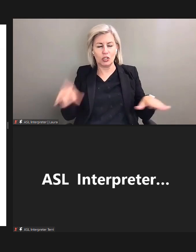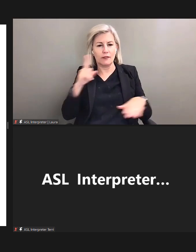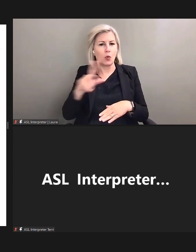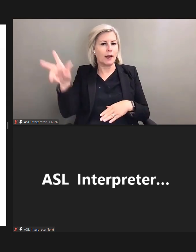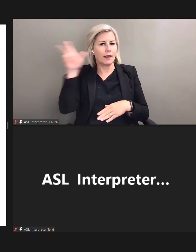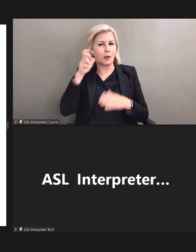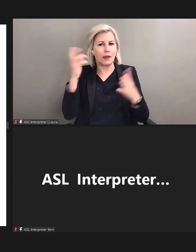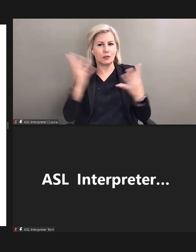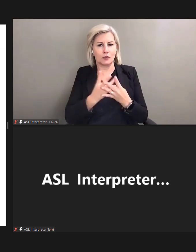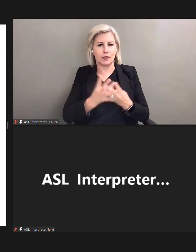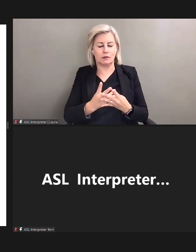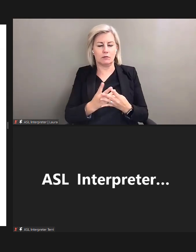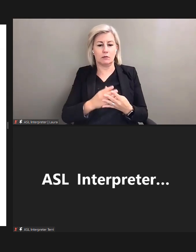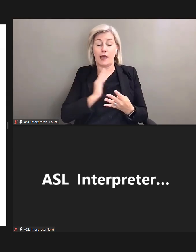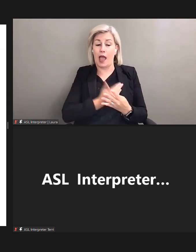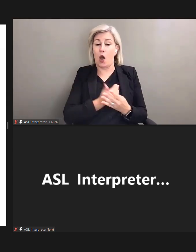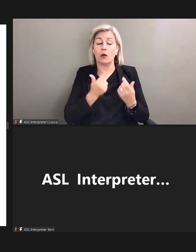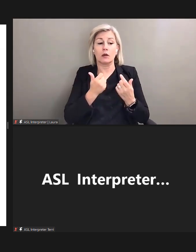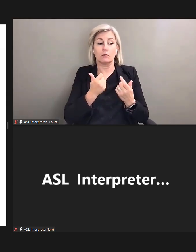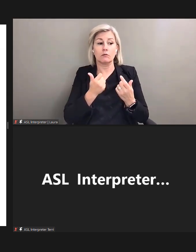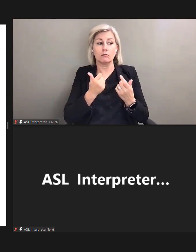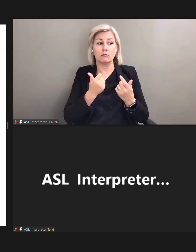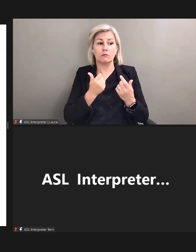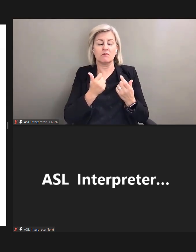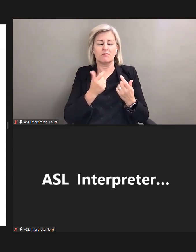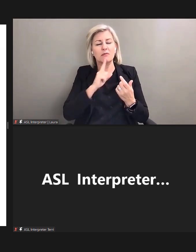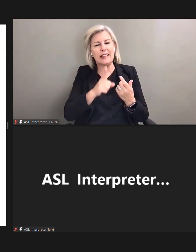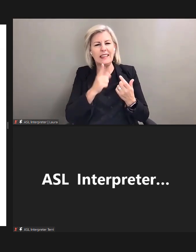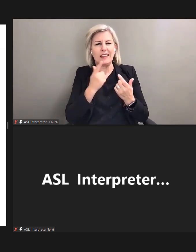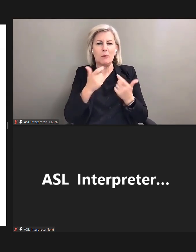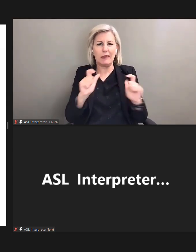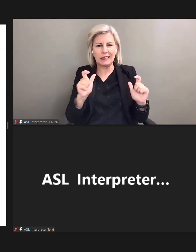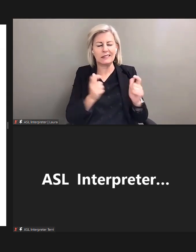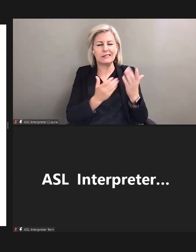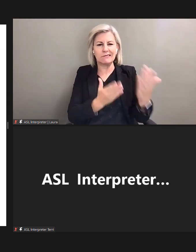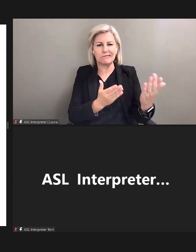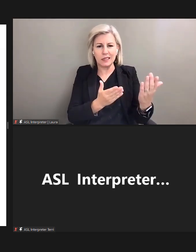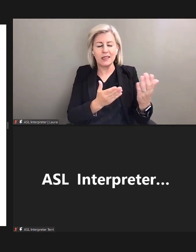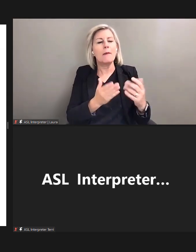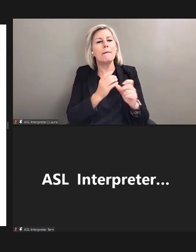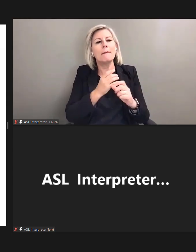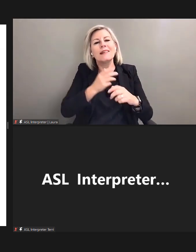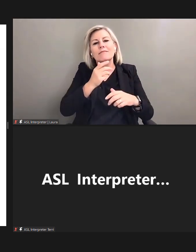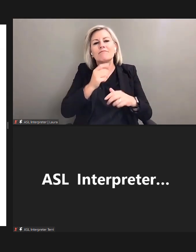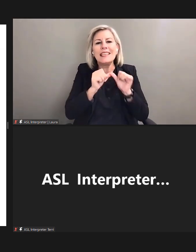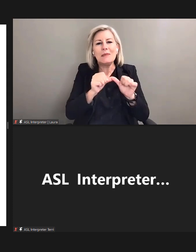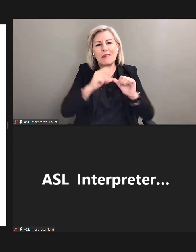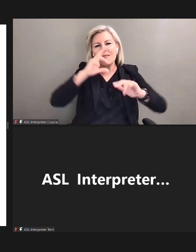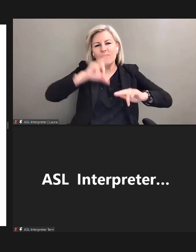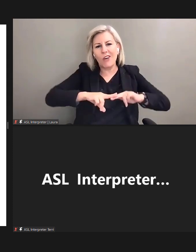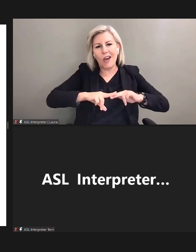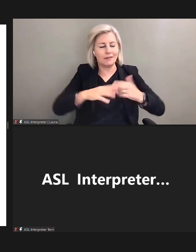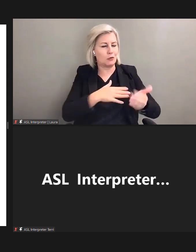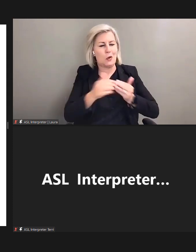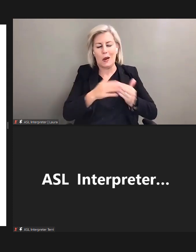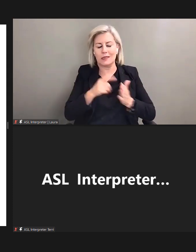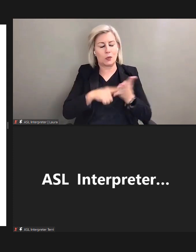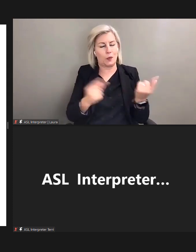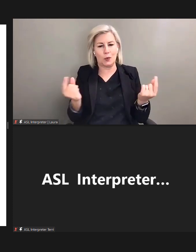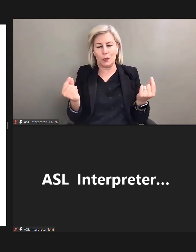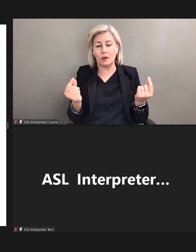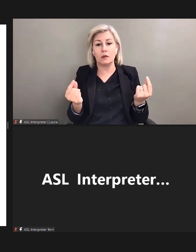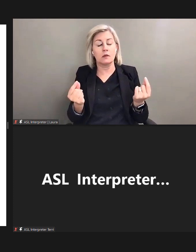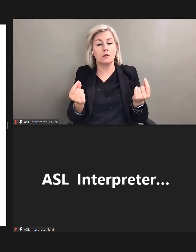screening. And our main recommendation is to keep it fun, regardless of the method that you're using. So rather